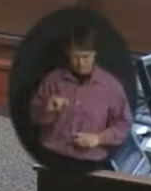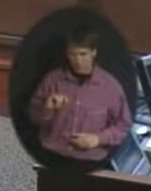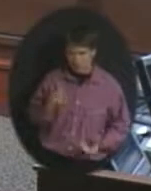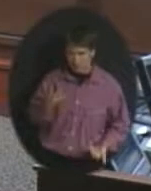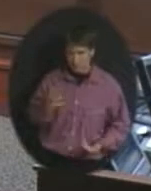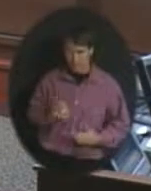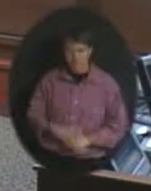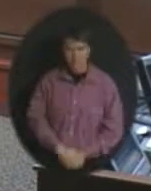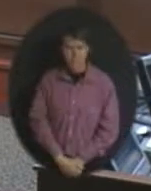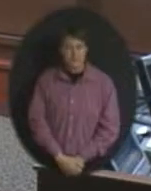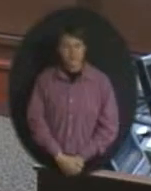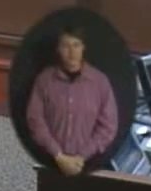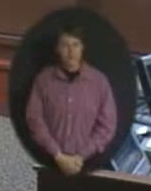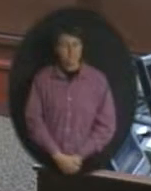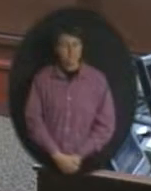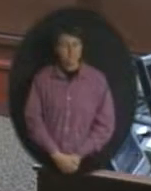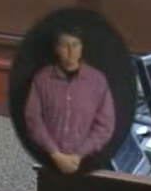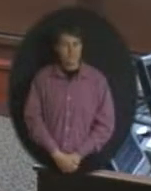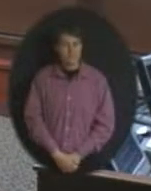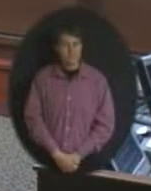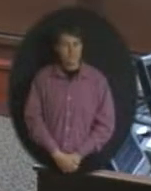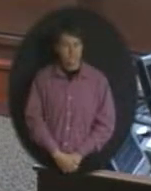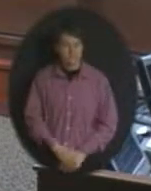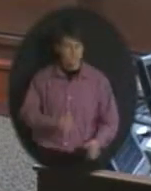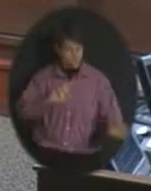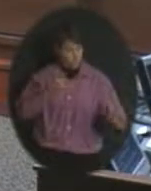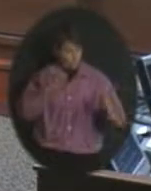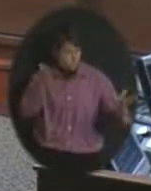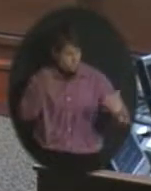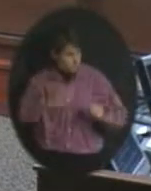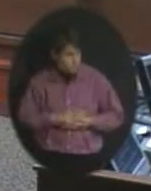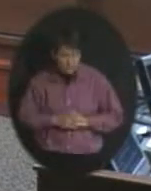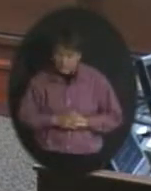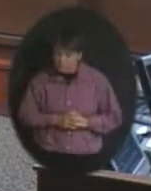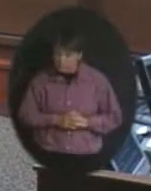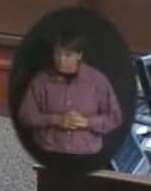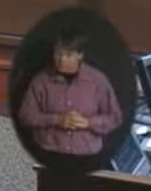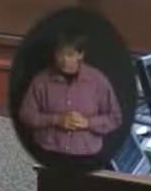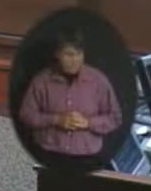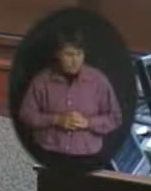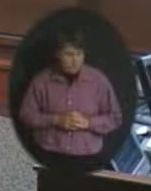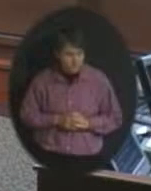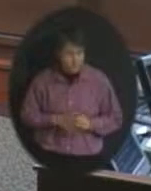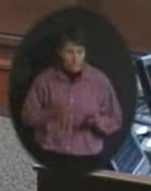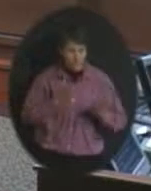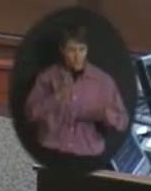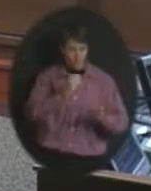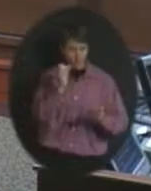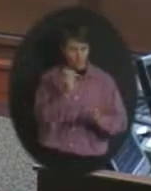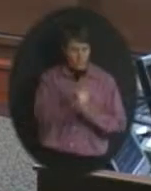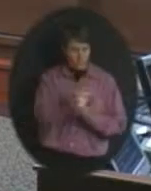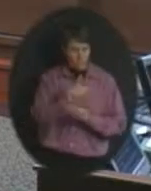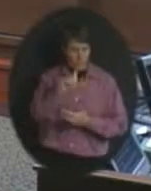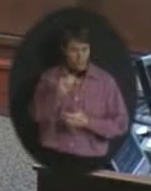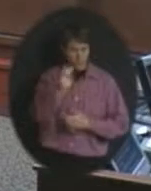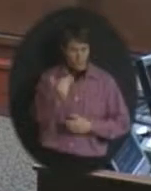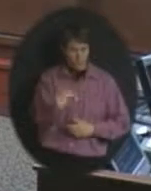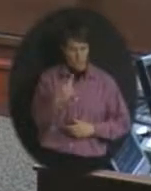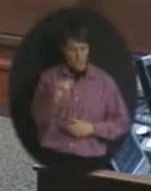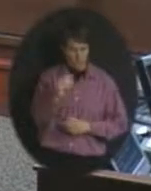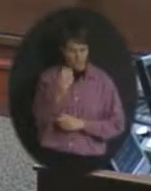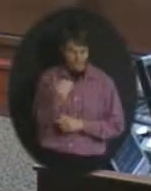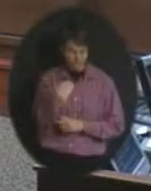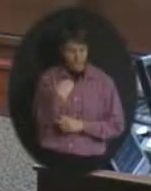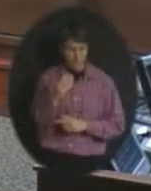Are we ready for a motion? I'd move to approve the